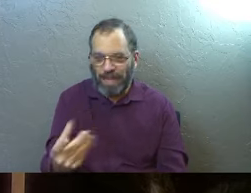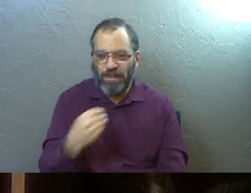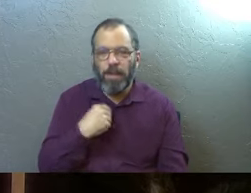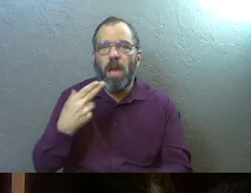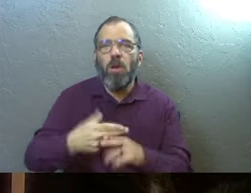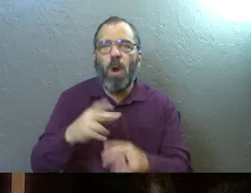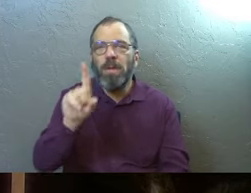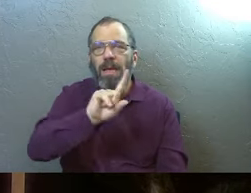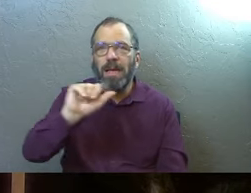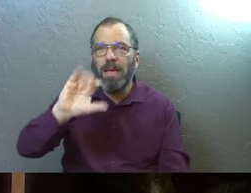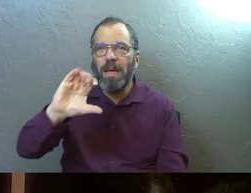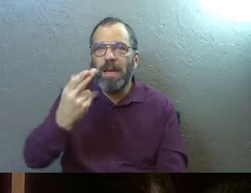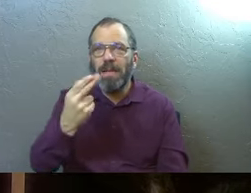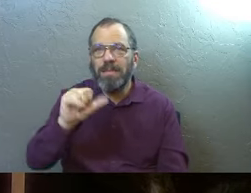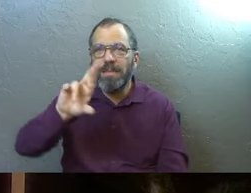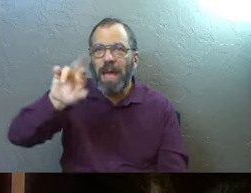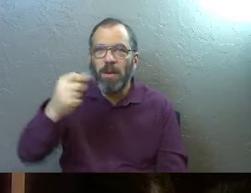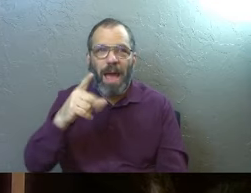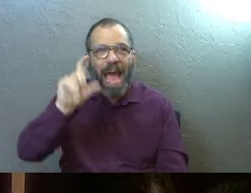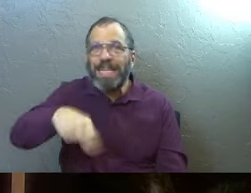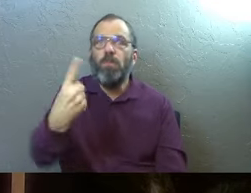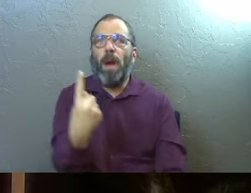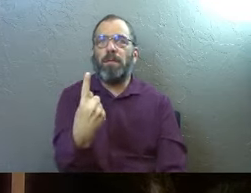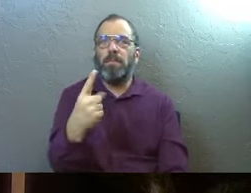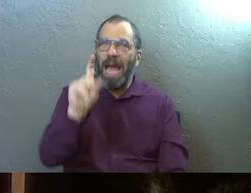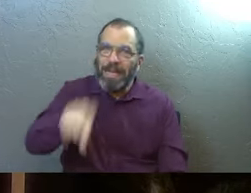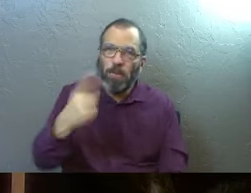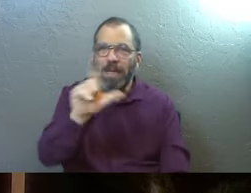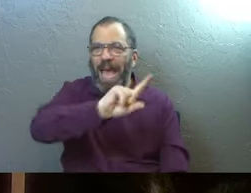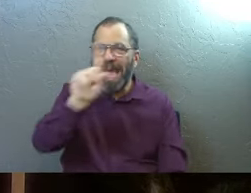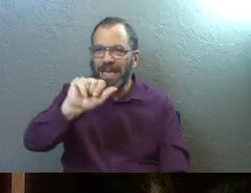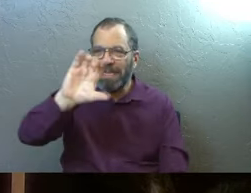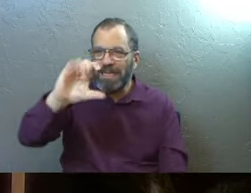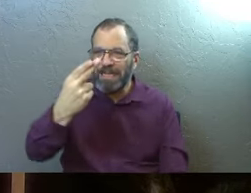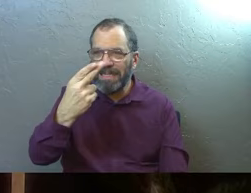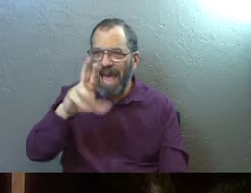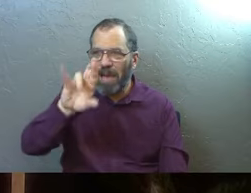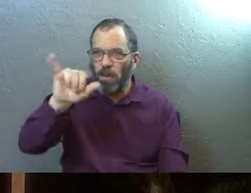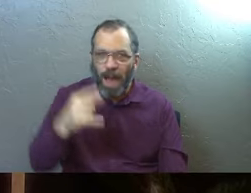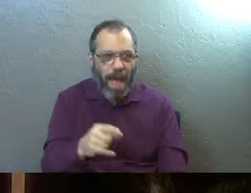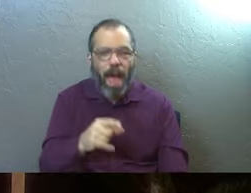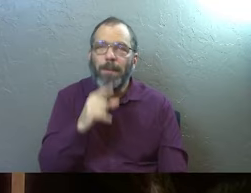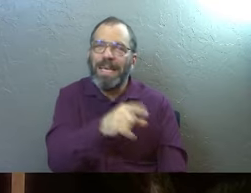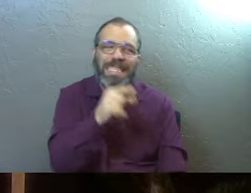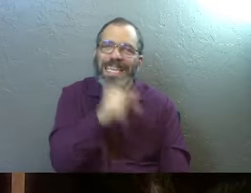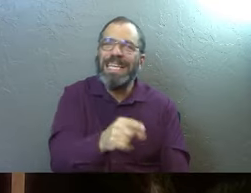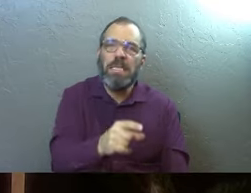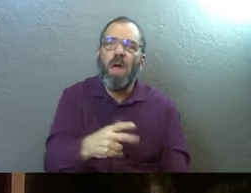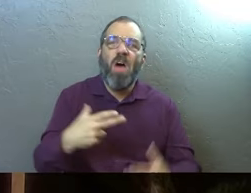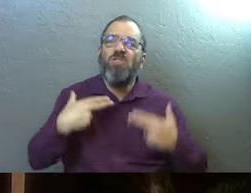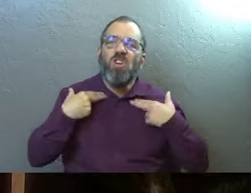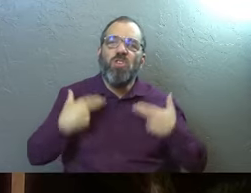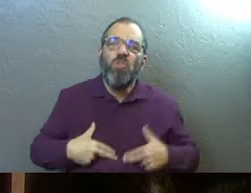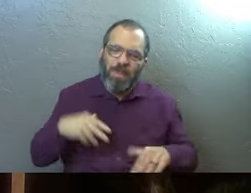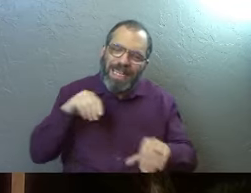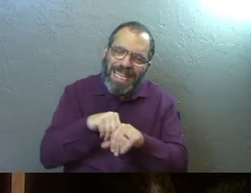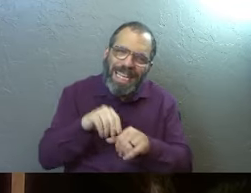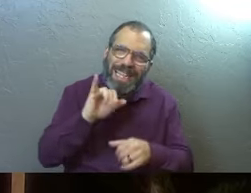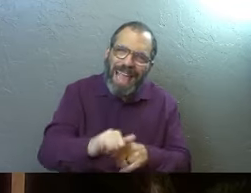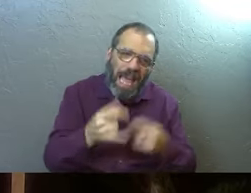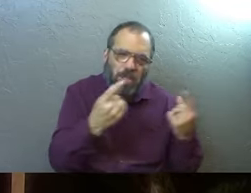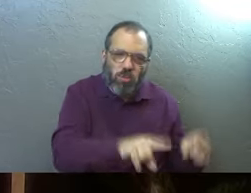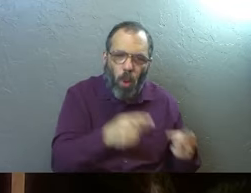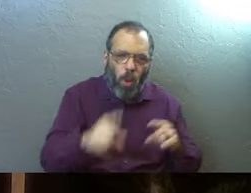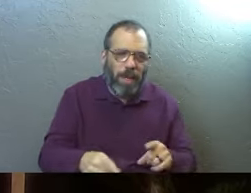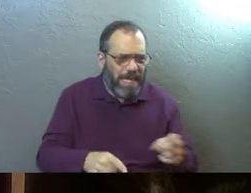Zechariah. Because I need one. Because he's the human being in this story, yes?